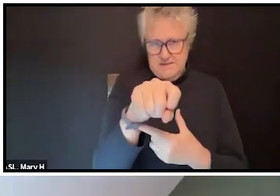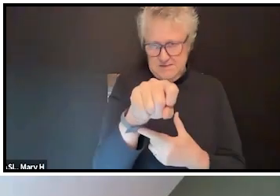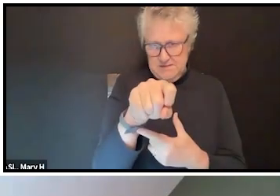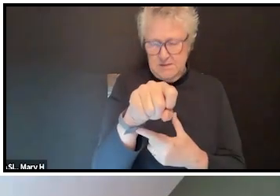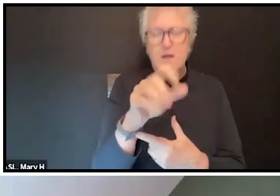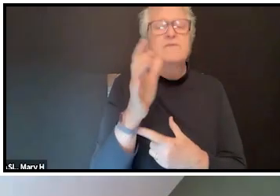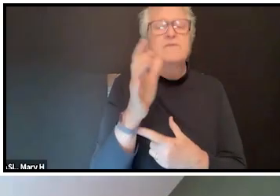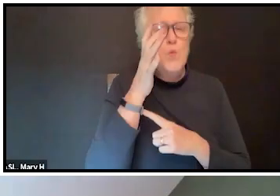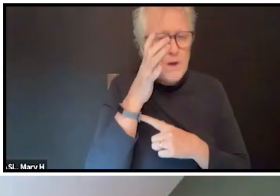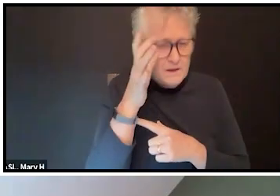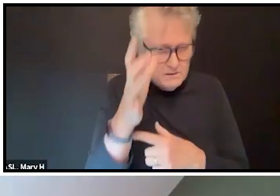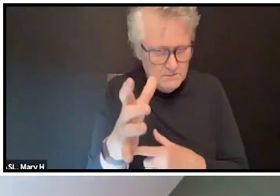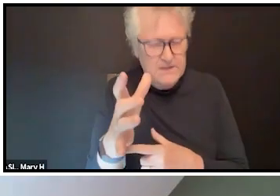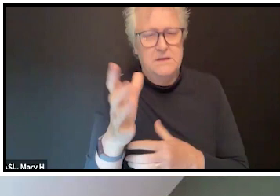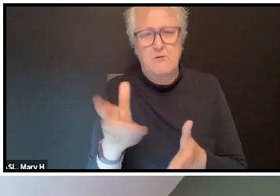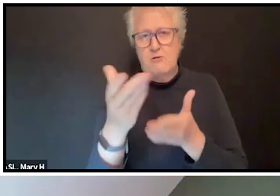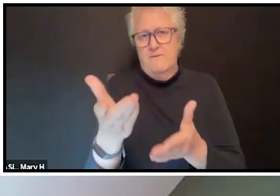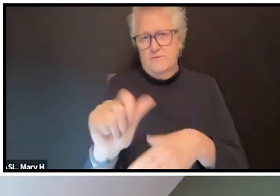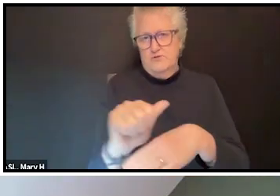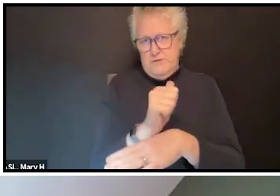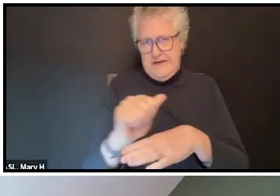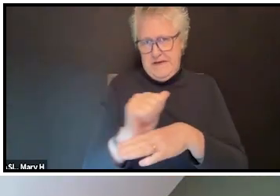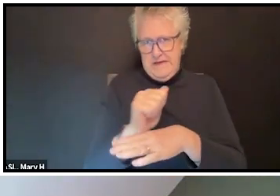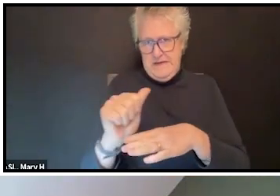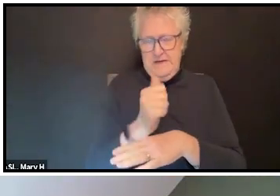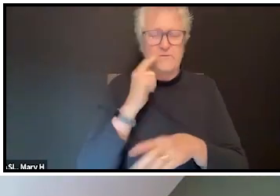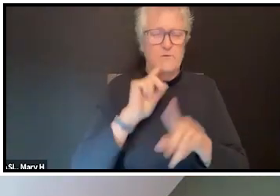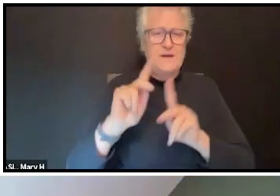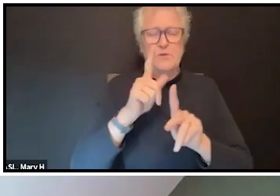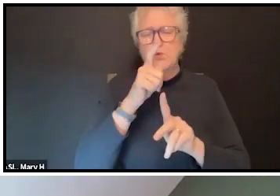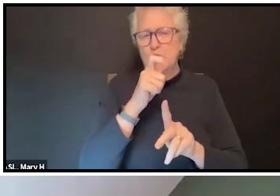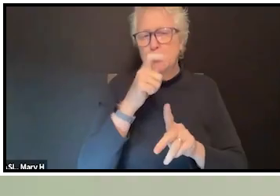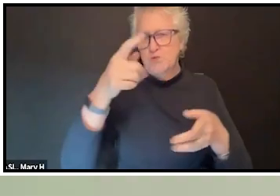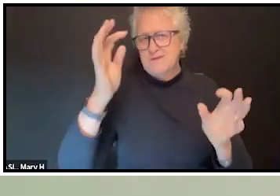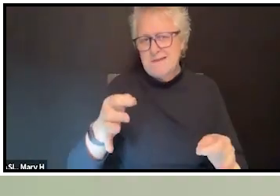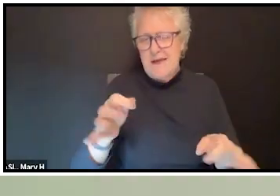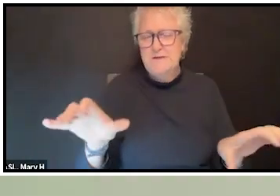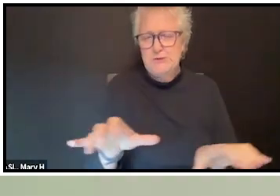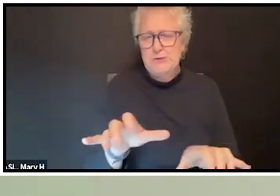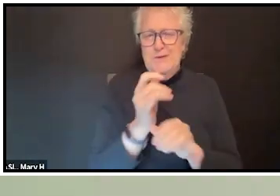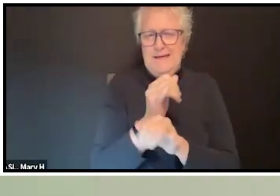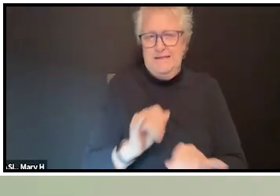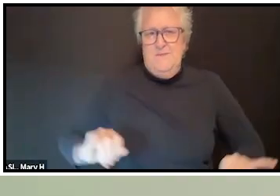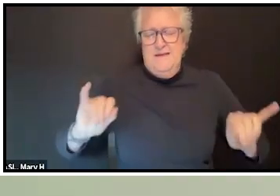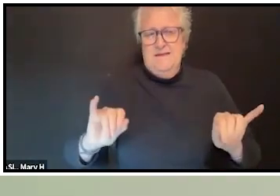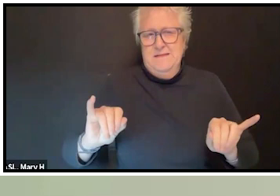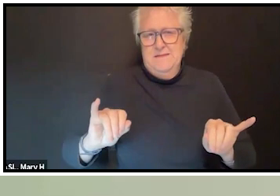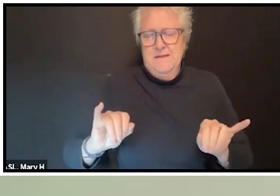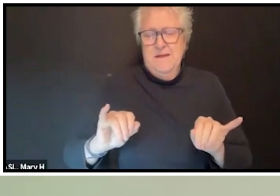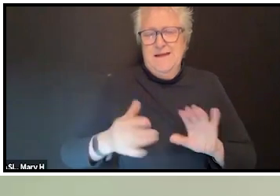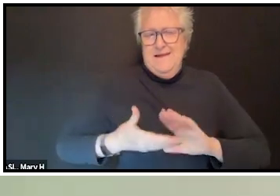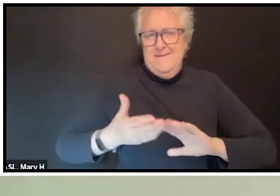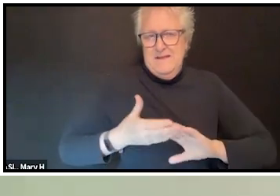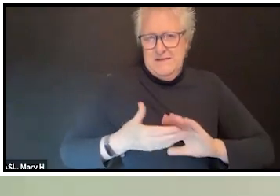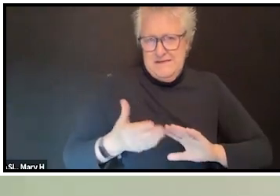be trainings offered to people who choose to do independent facilitation. I don't know at this point what's going to be required,